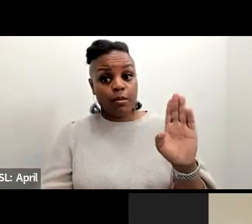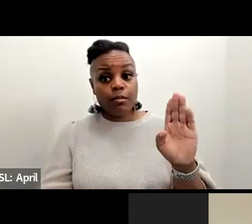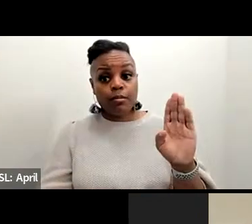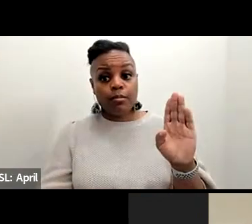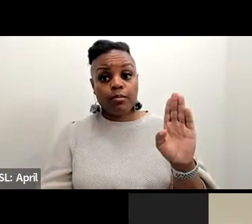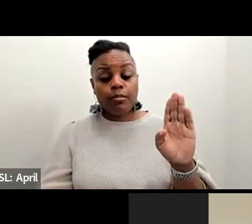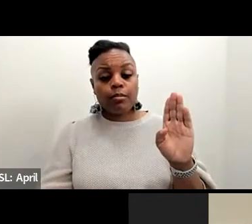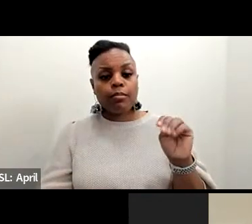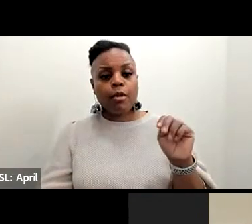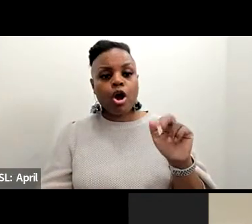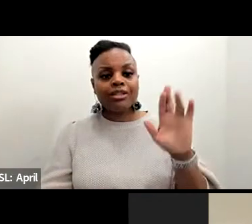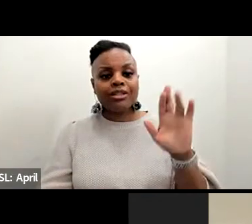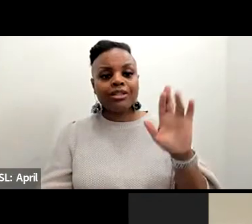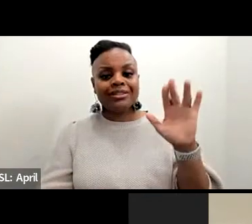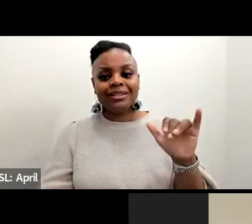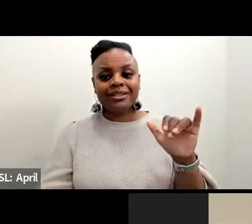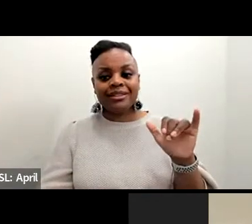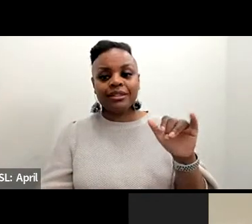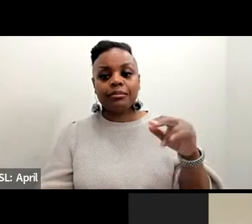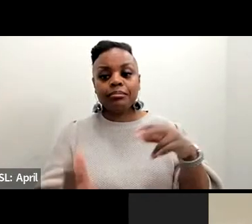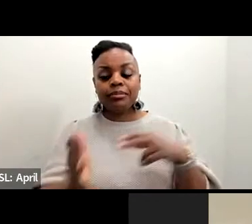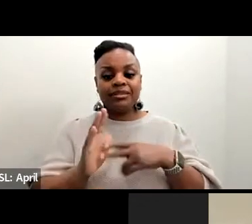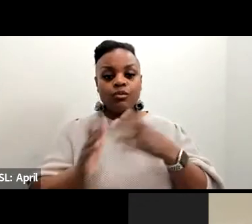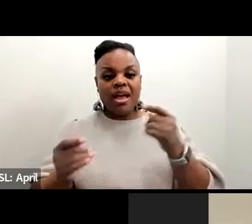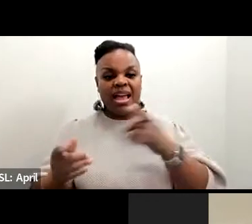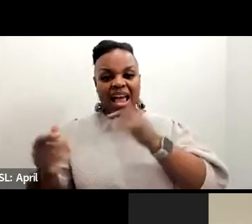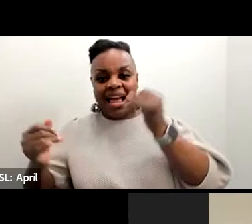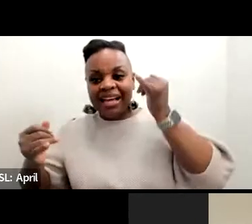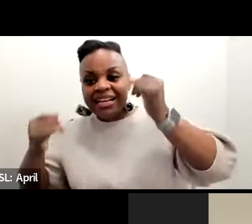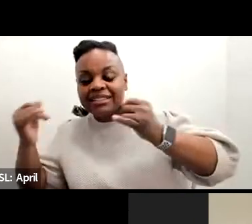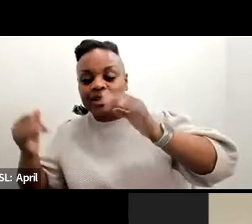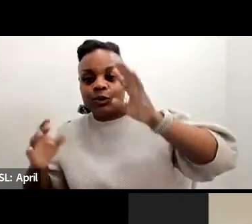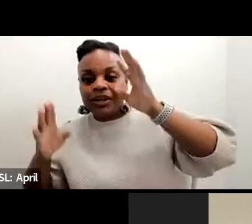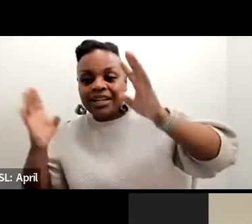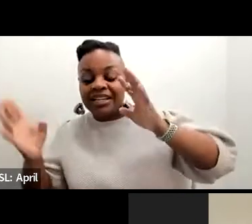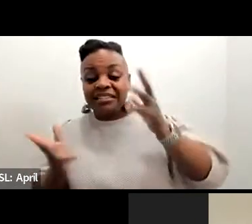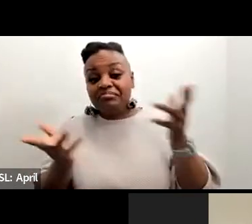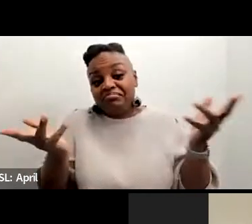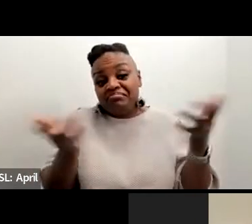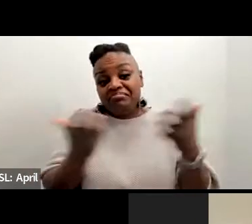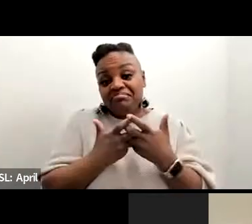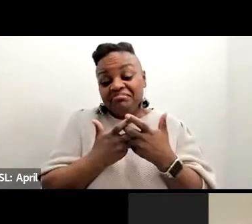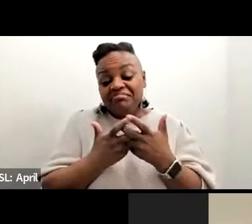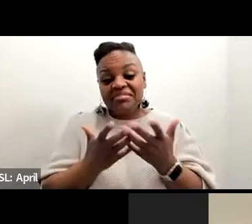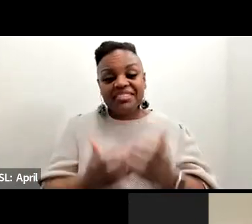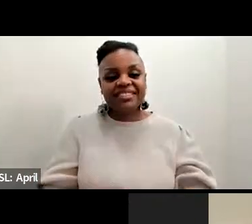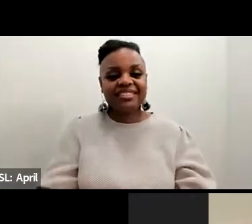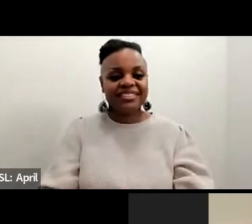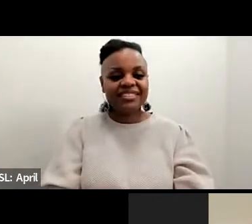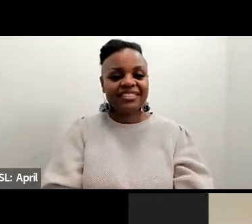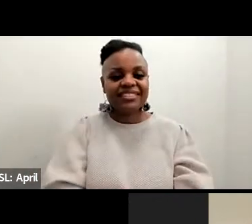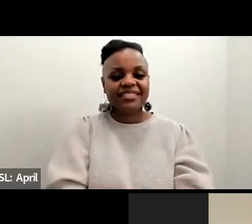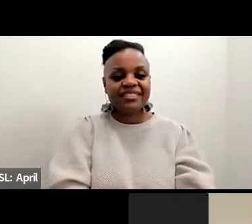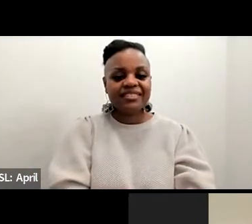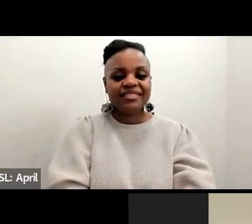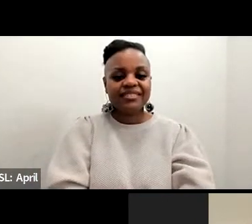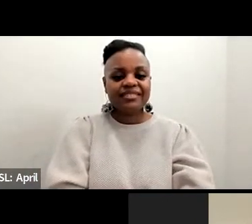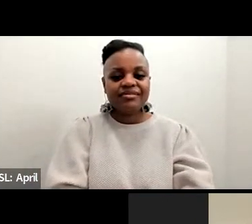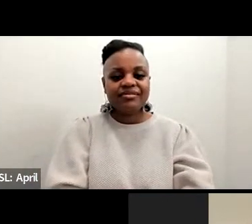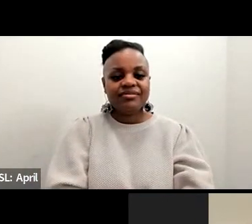and the I have to say, I mean, the Muslim Brotherhood, the numbers of the members are estimated to be a